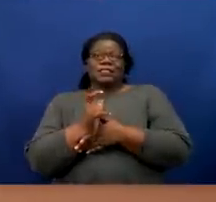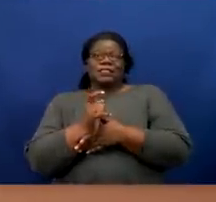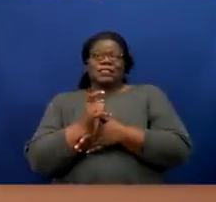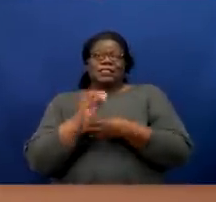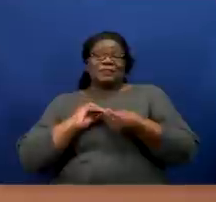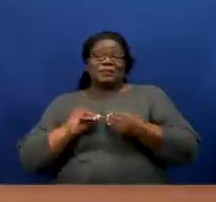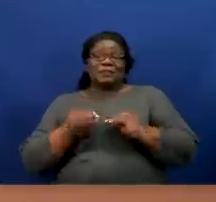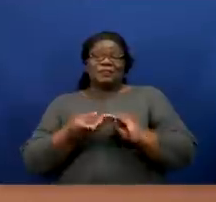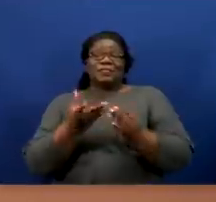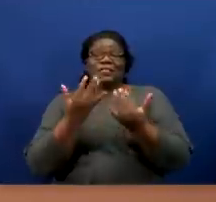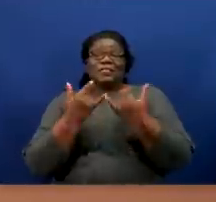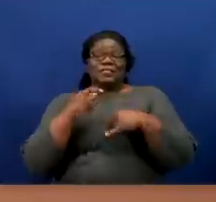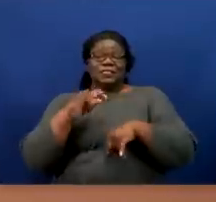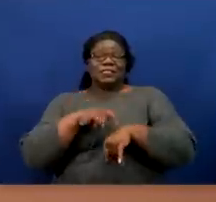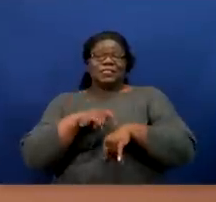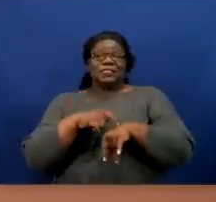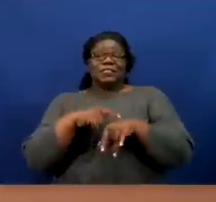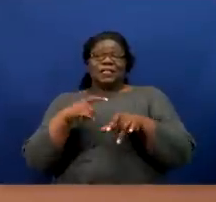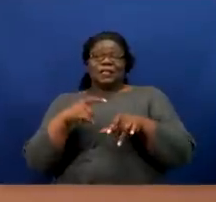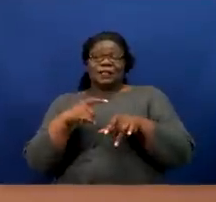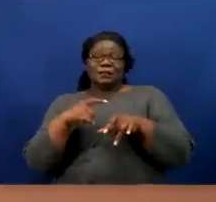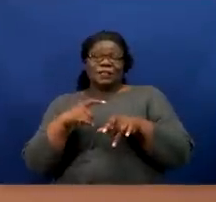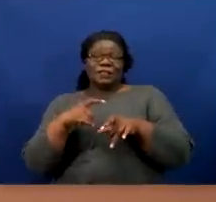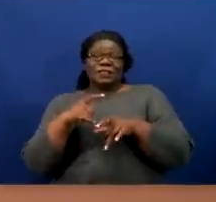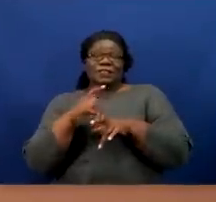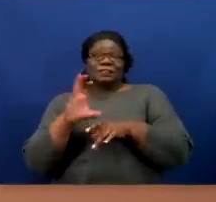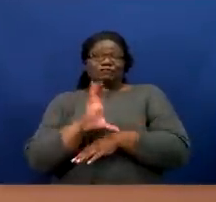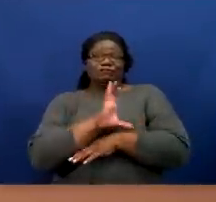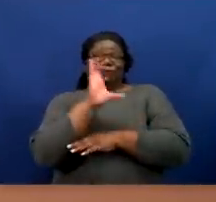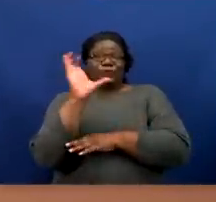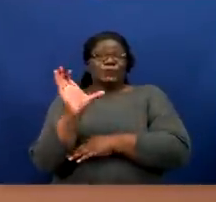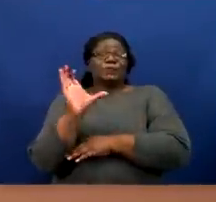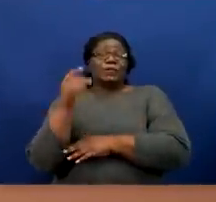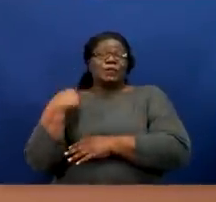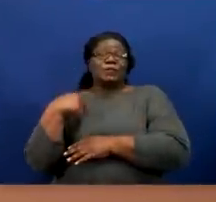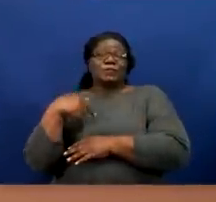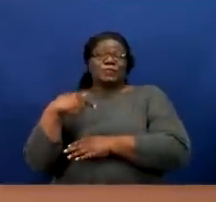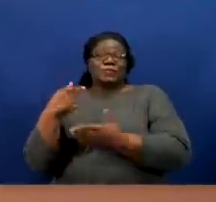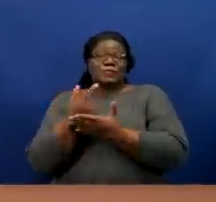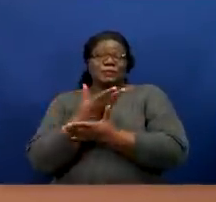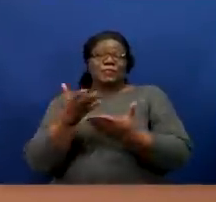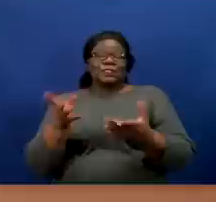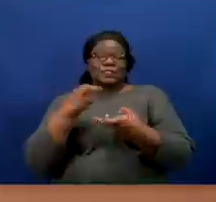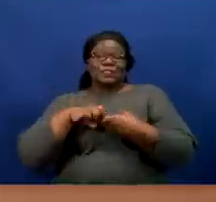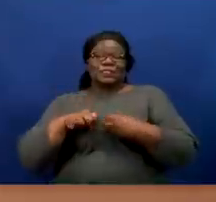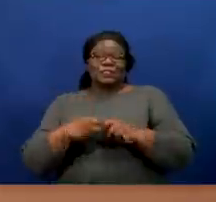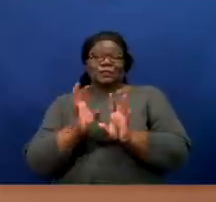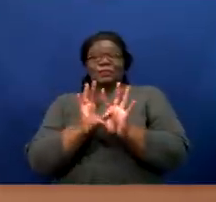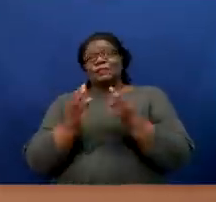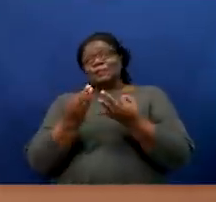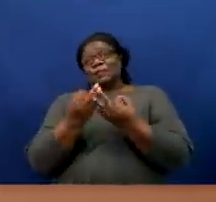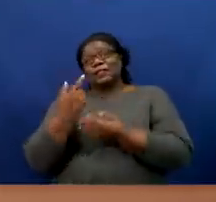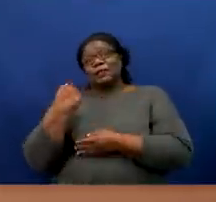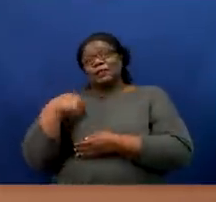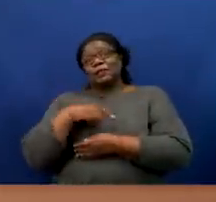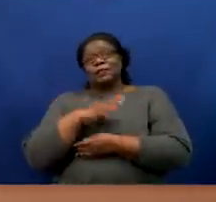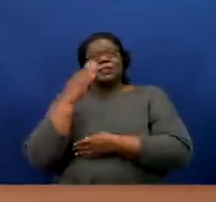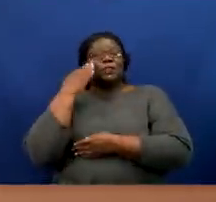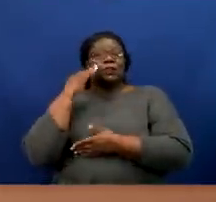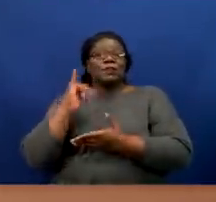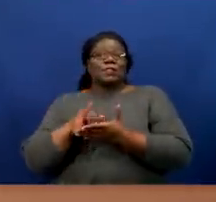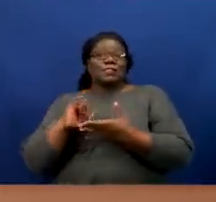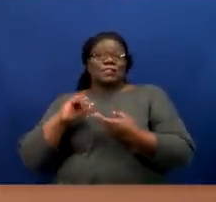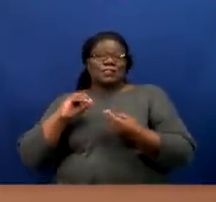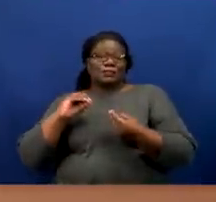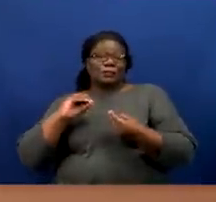of holiday season. Some things are just not going well in families, but we know that's not too hard for you either, God. So So we thank you for